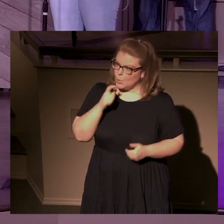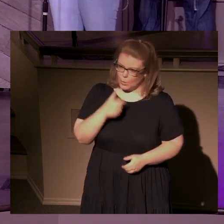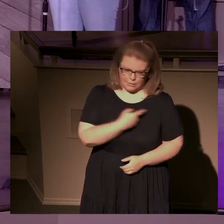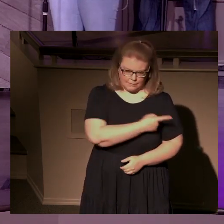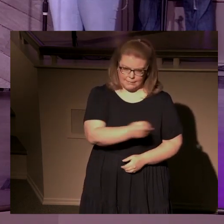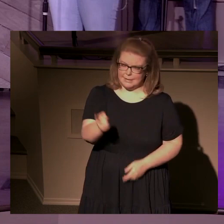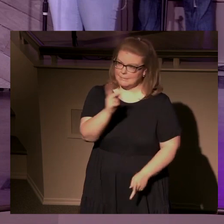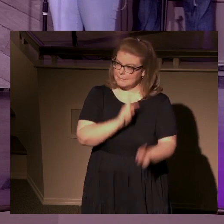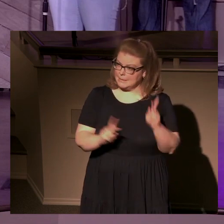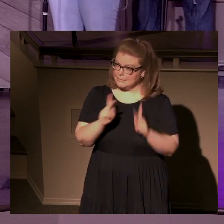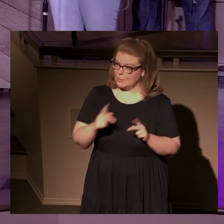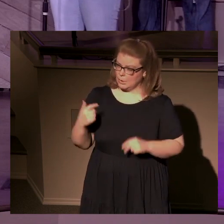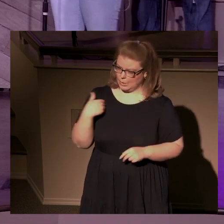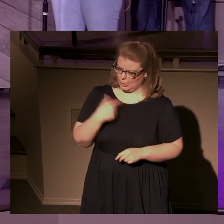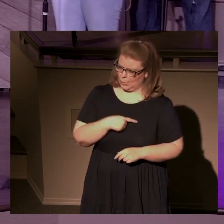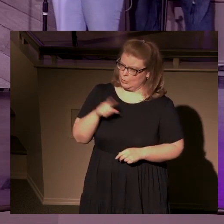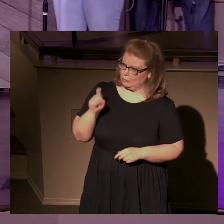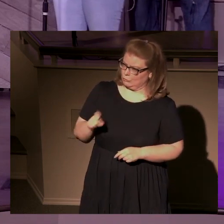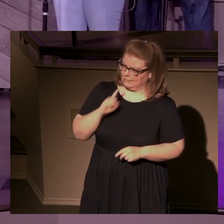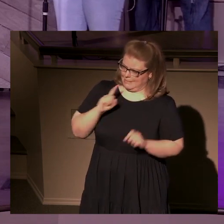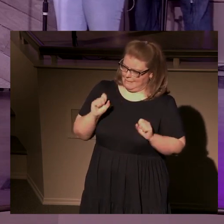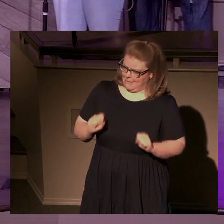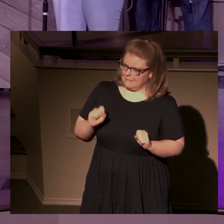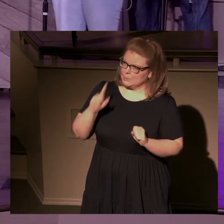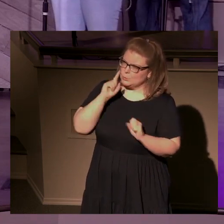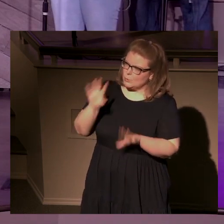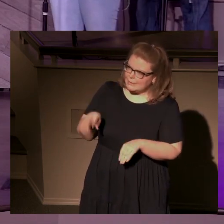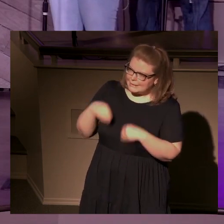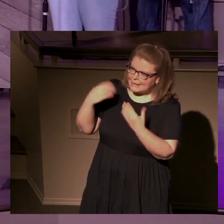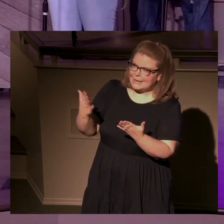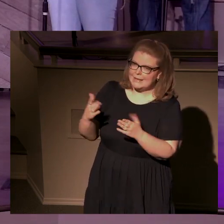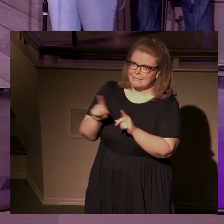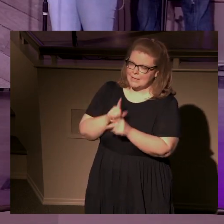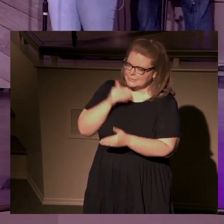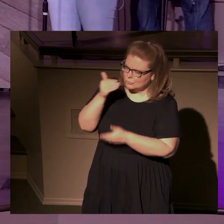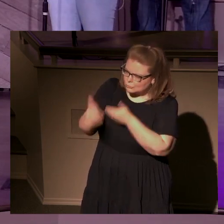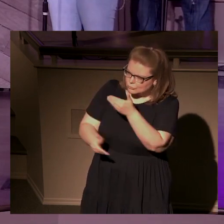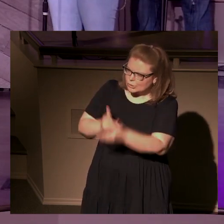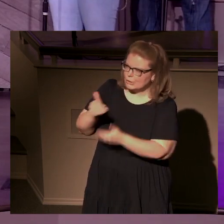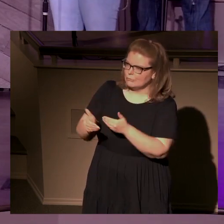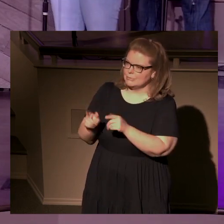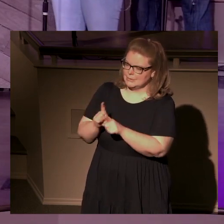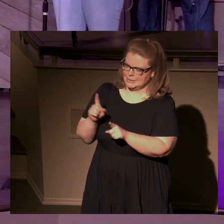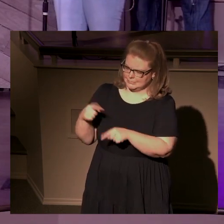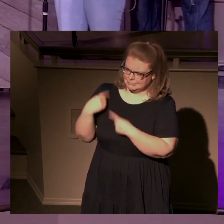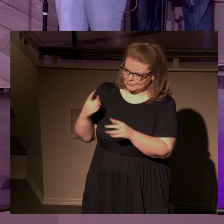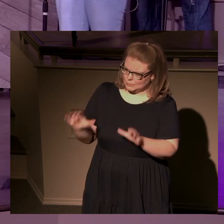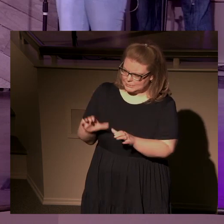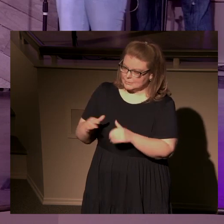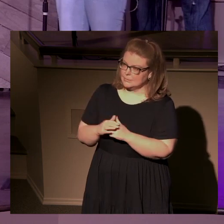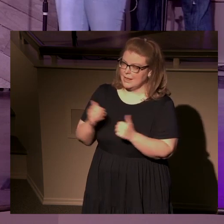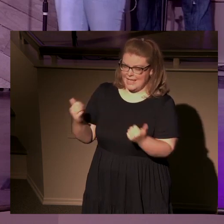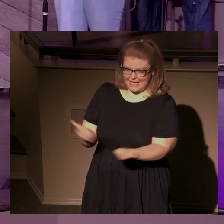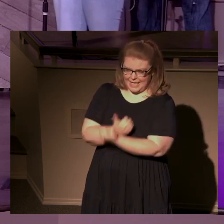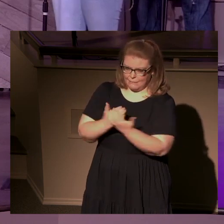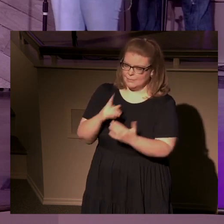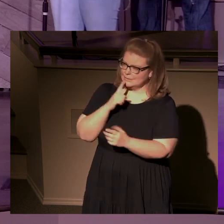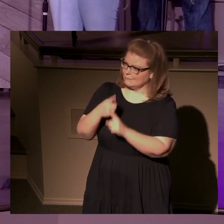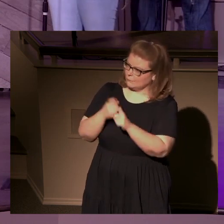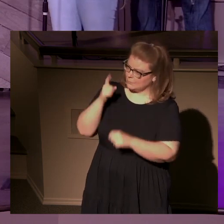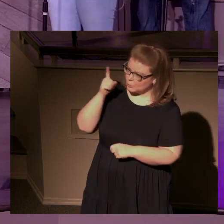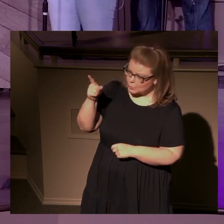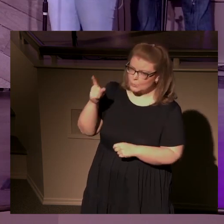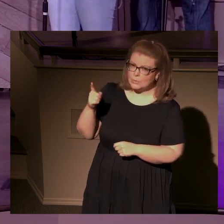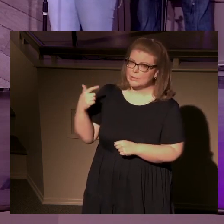people that we should be able to give as generously as this? Everything comes from you, and